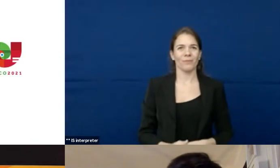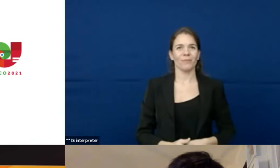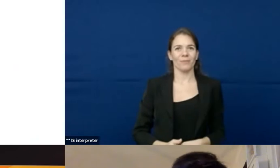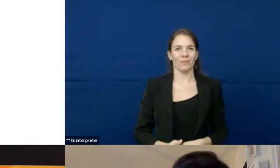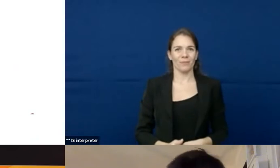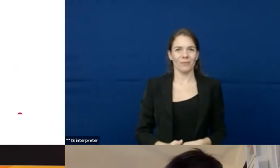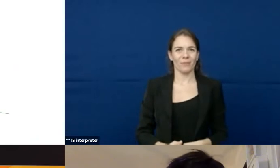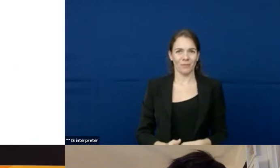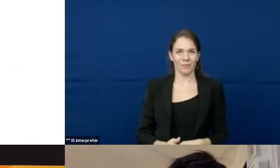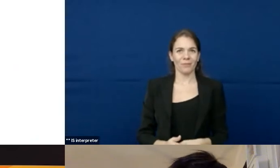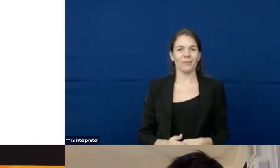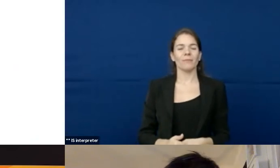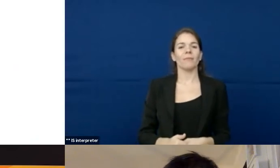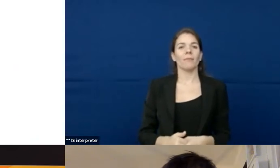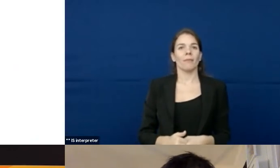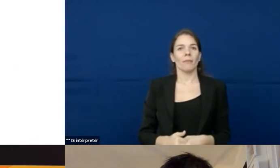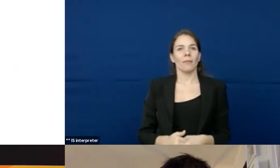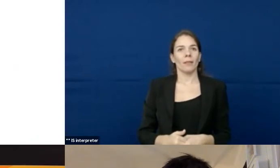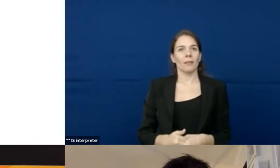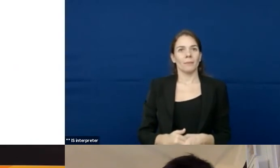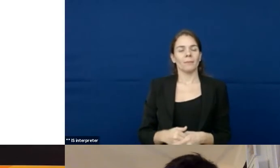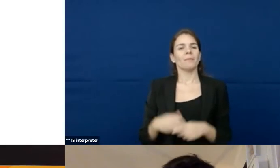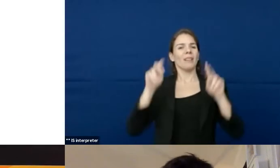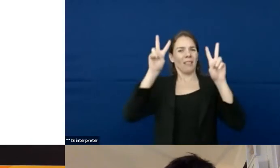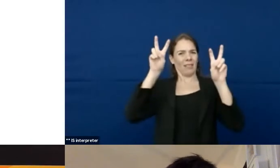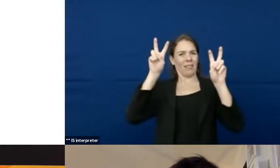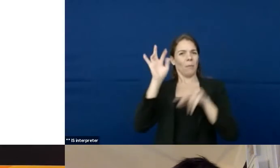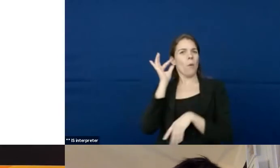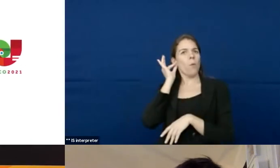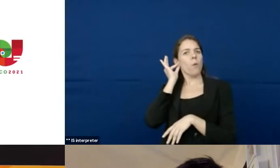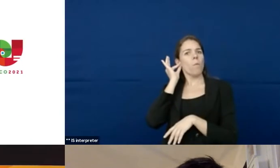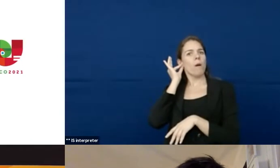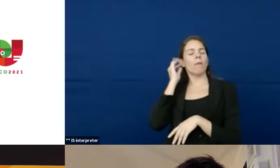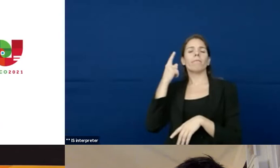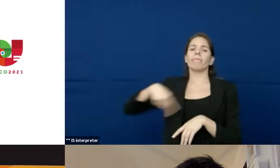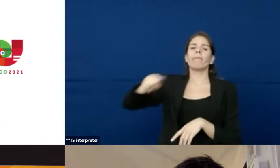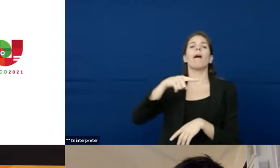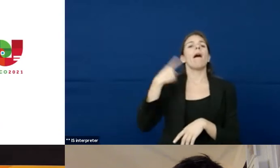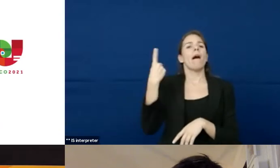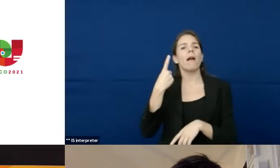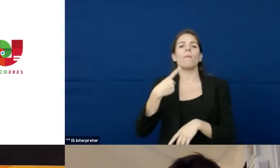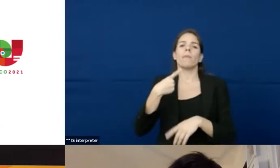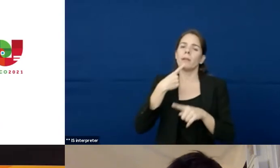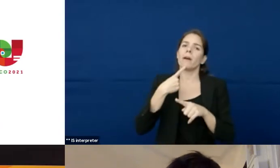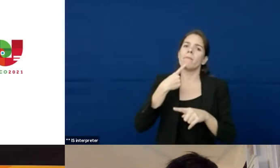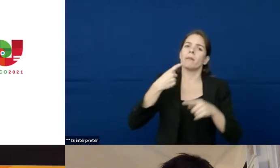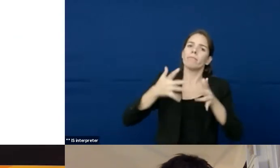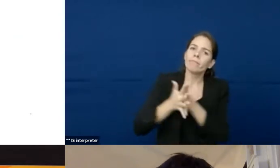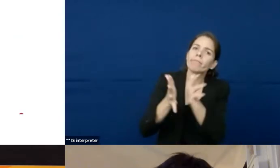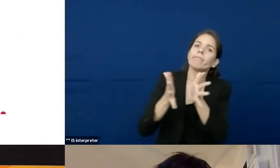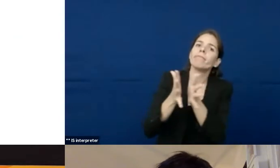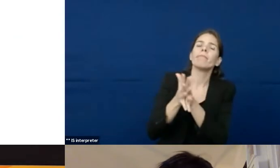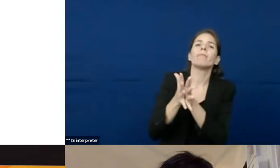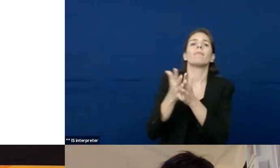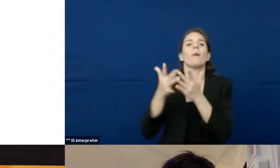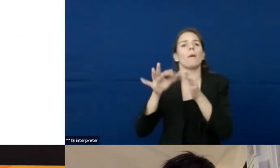long time now, I won't say how long, since I've been engaged in this work on human rights and specifically violence against women. And during the forum, in a